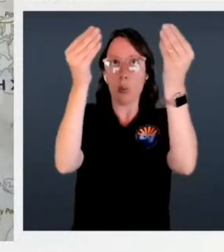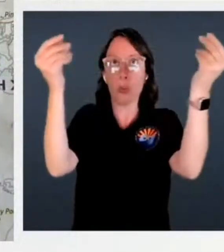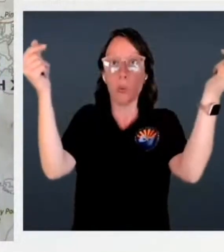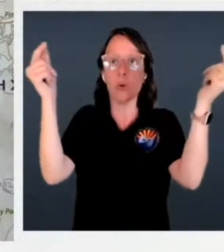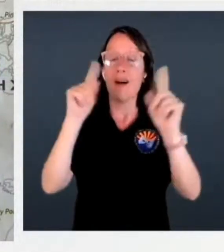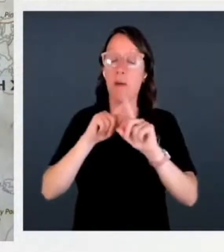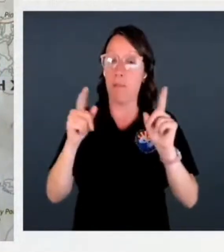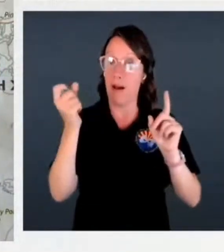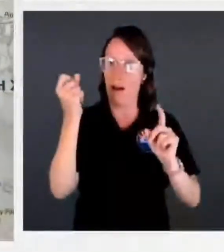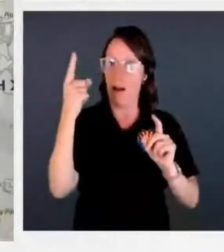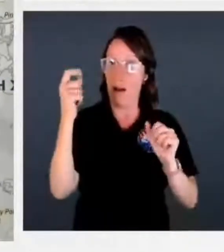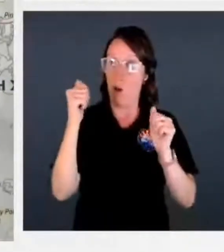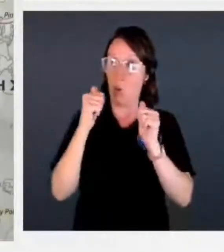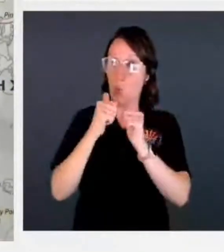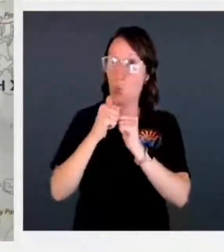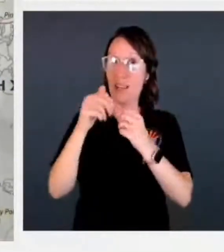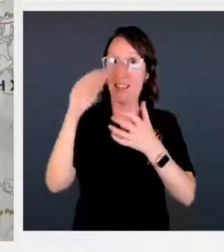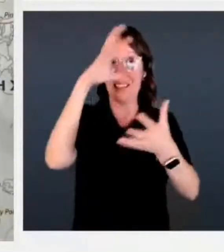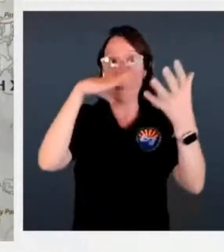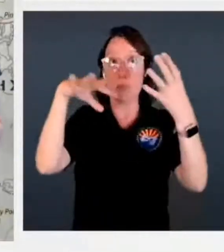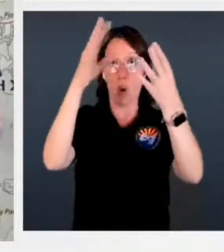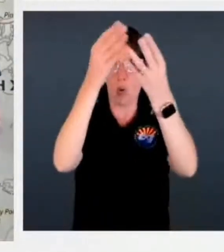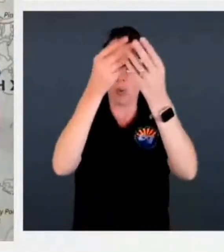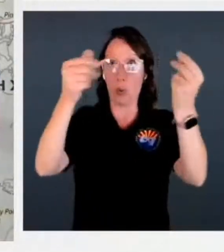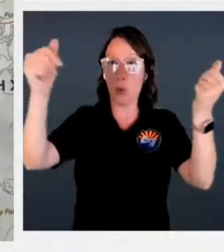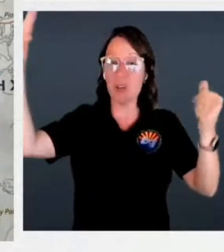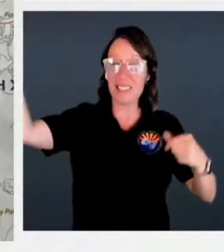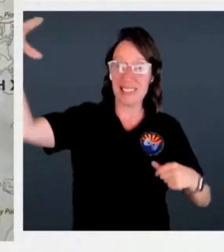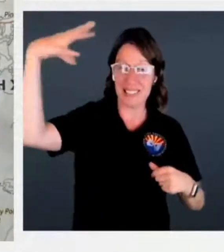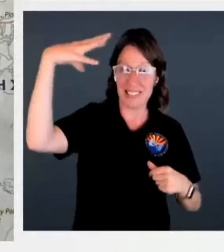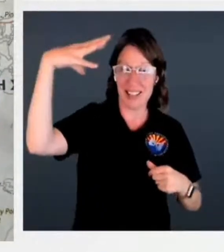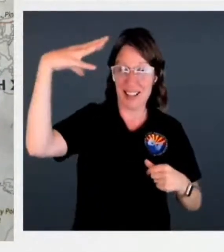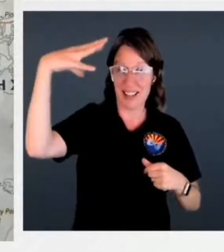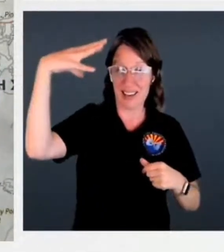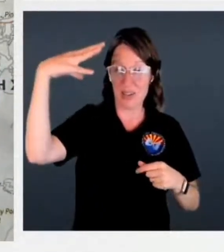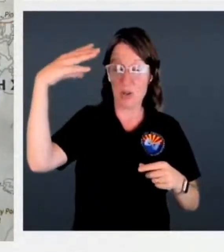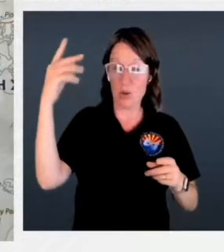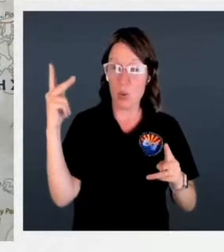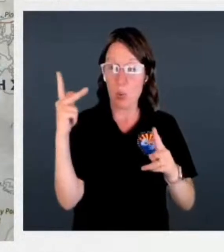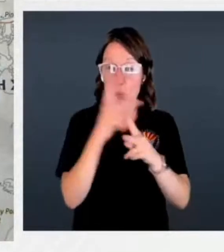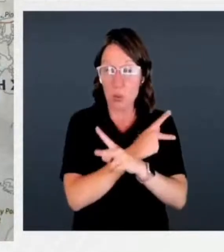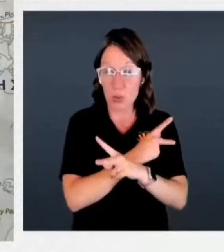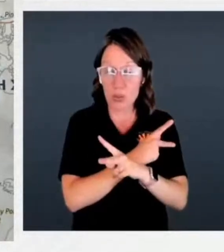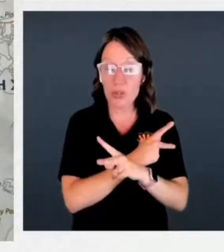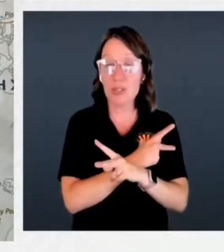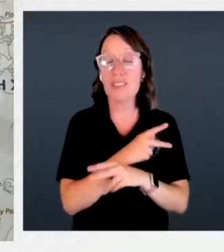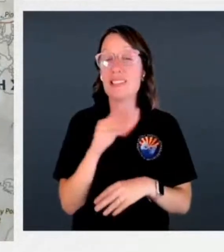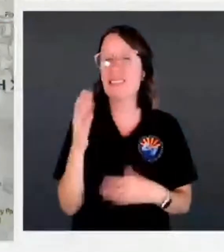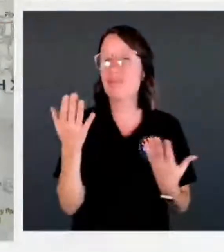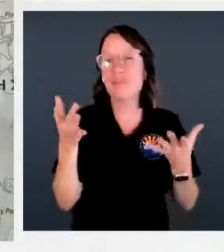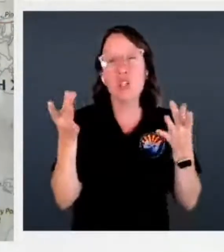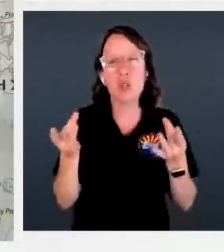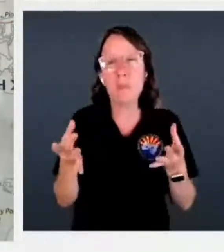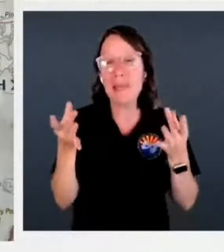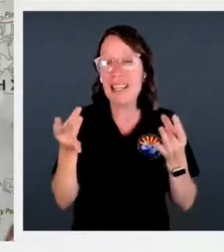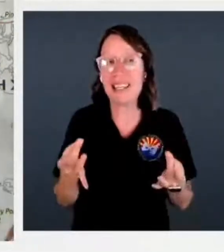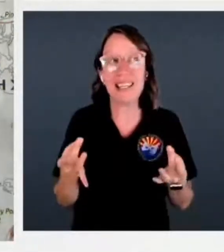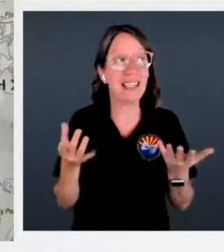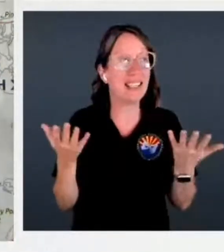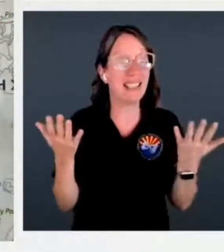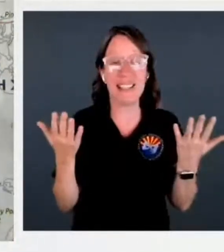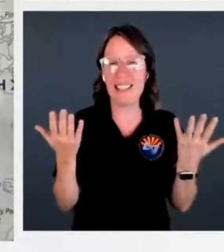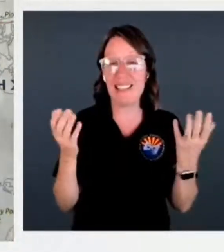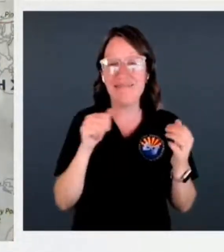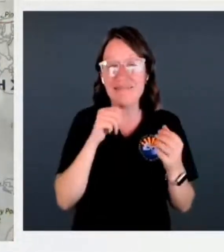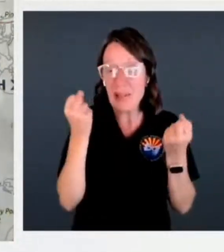This afternoon we had humidities down into the upper single digits to low teens. Temperatures in the valleys, low hundreds, and